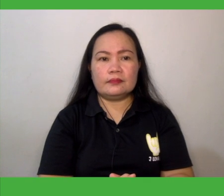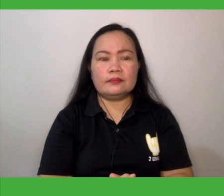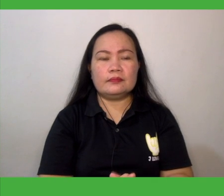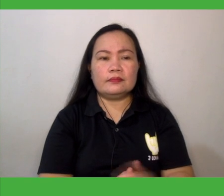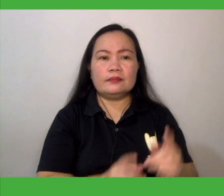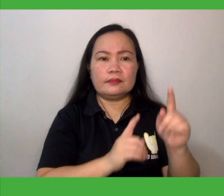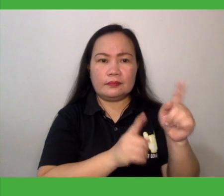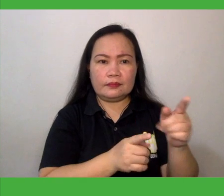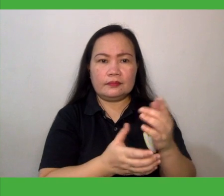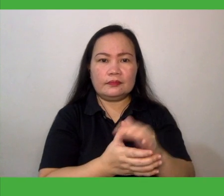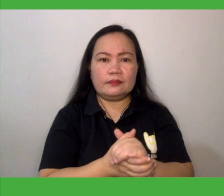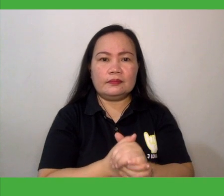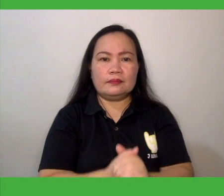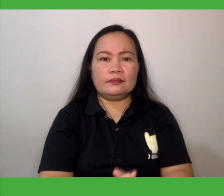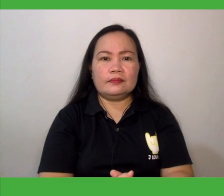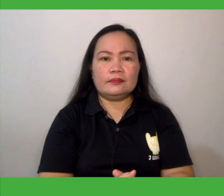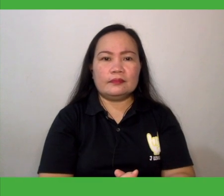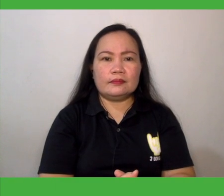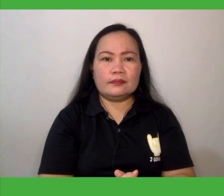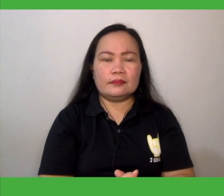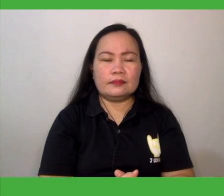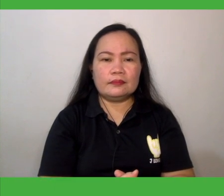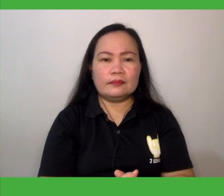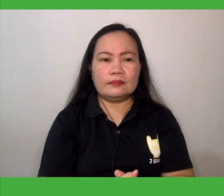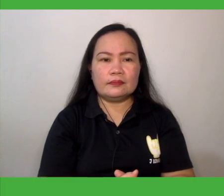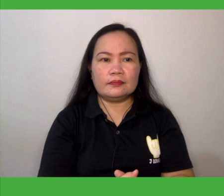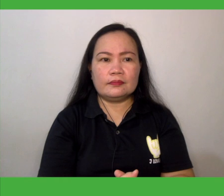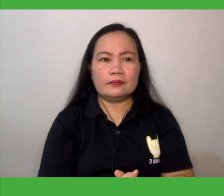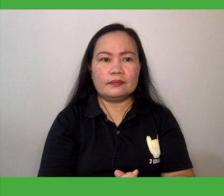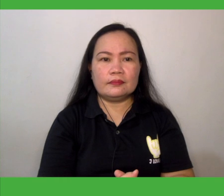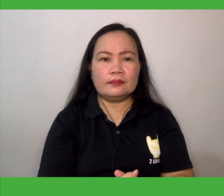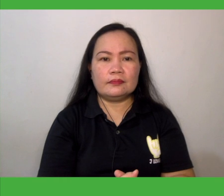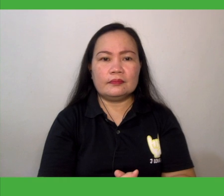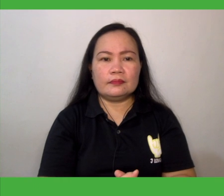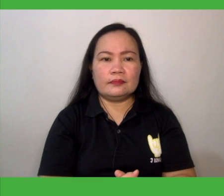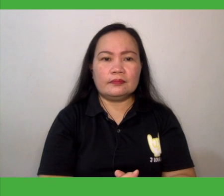Okay, so here's the answer.